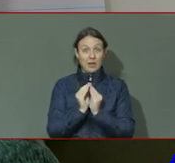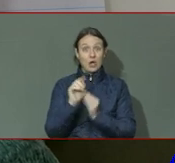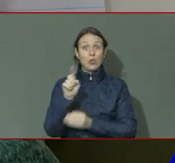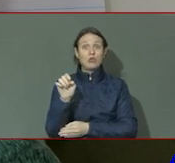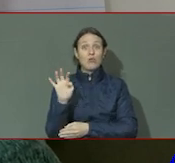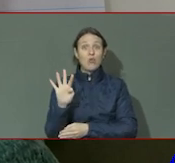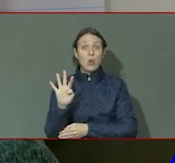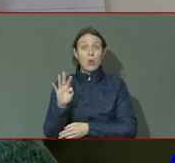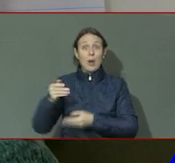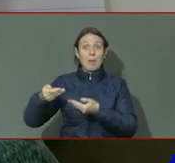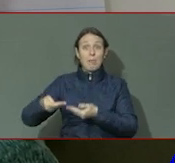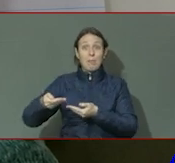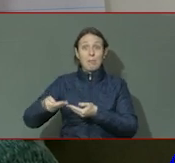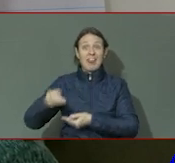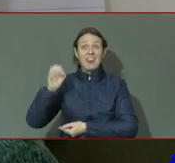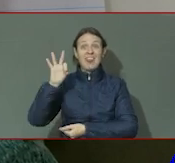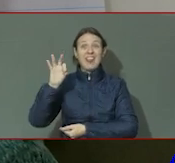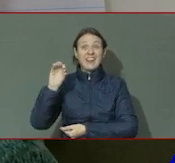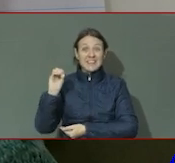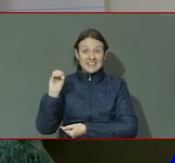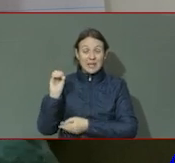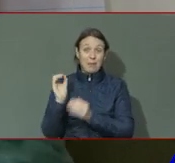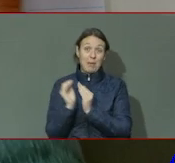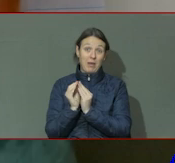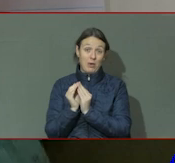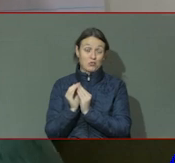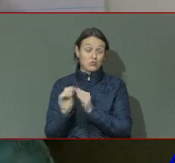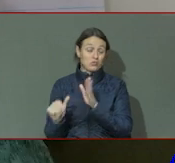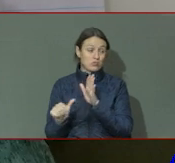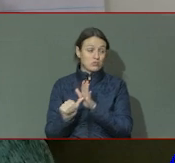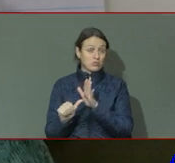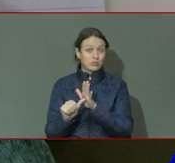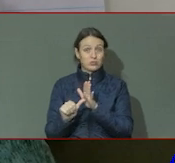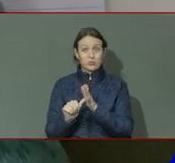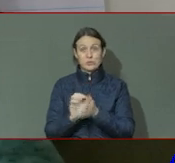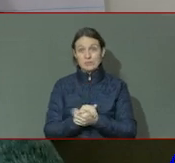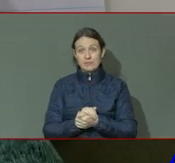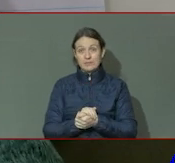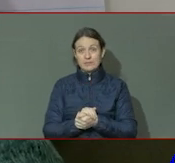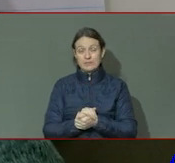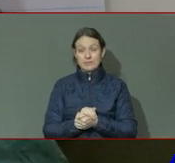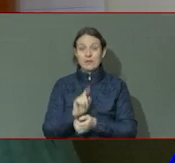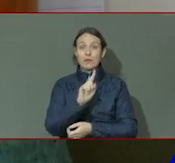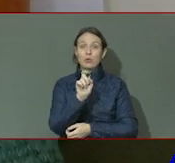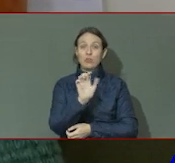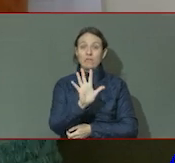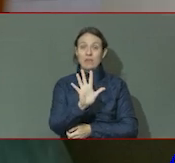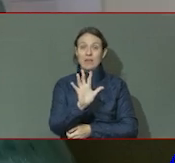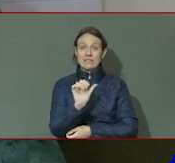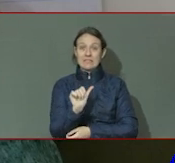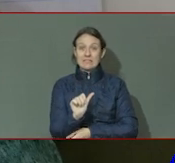4 counts 30 of that 80 marks. So it's very important. And then question 5 and